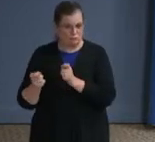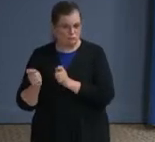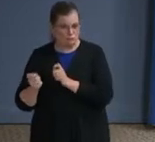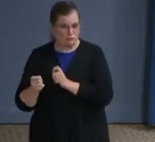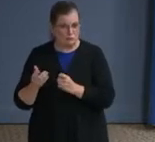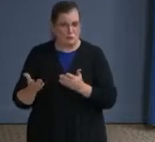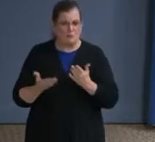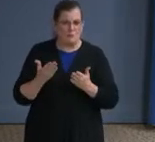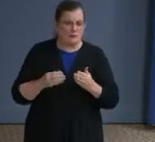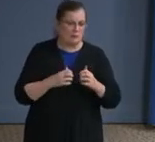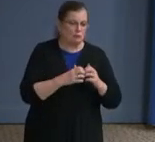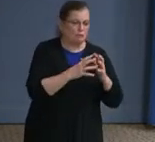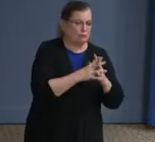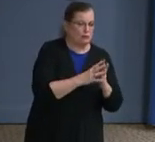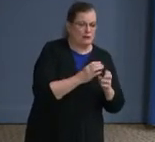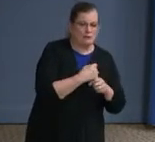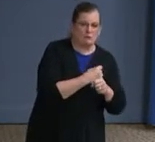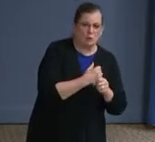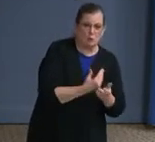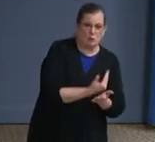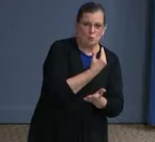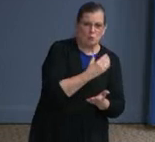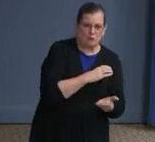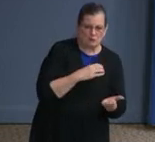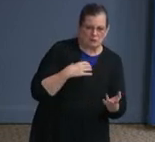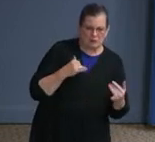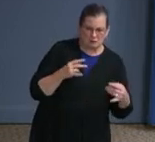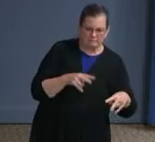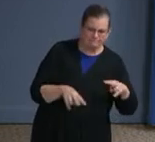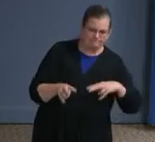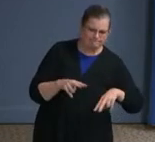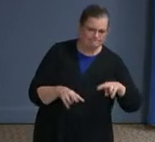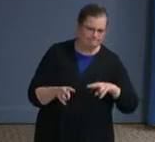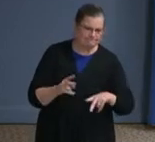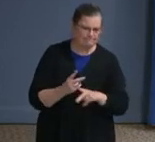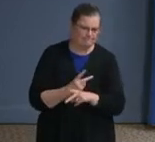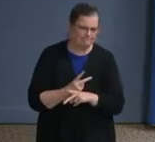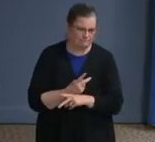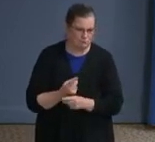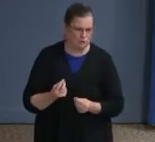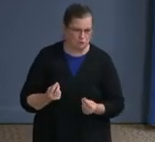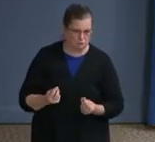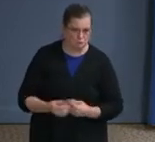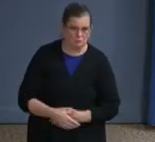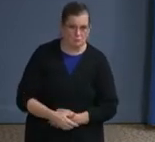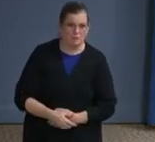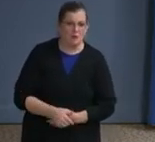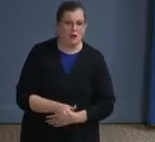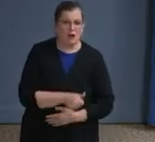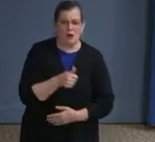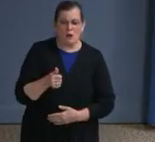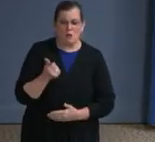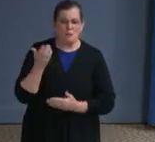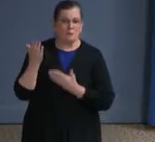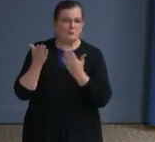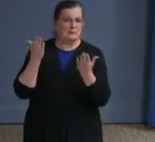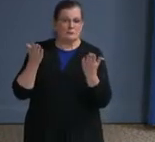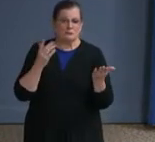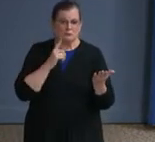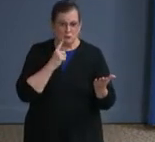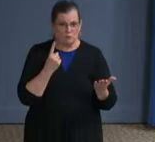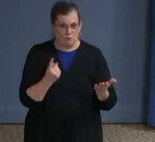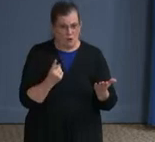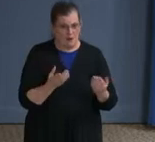be efforts to change names or monuments. Other bills, there's a bill that will